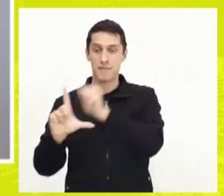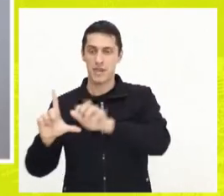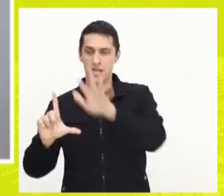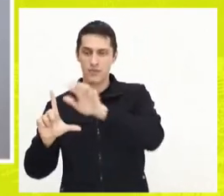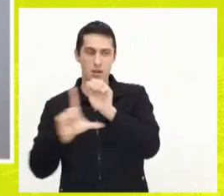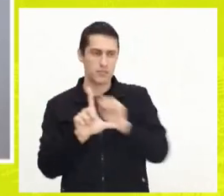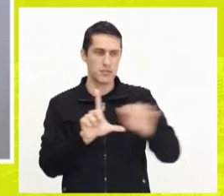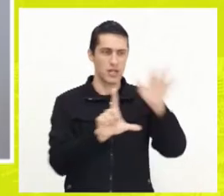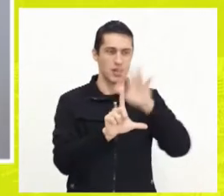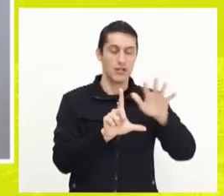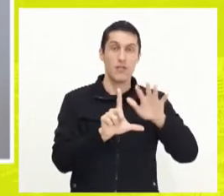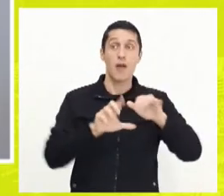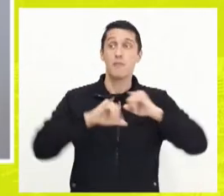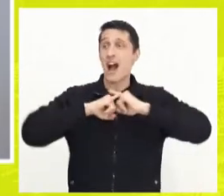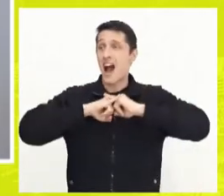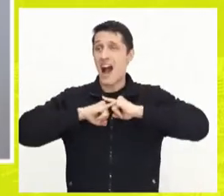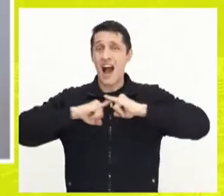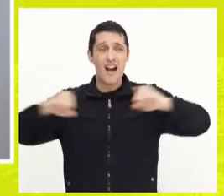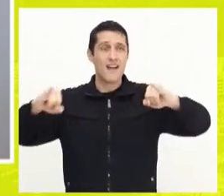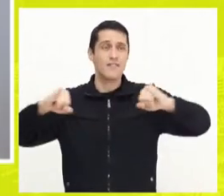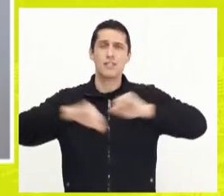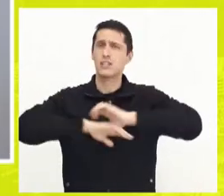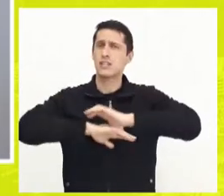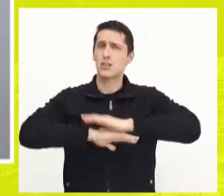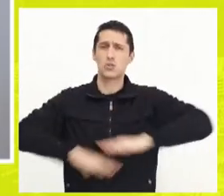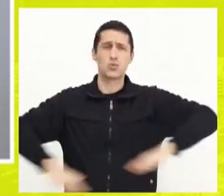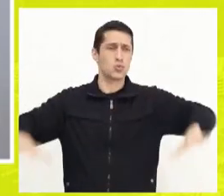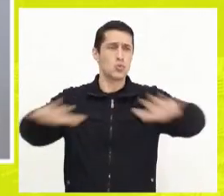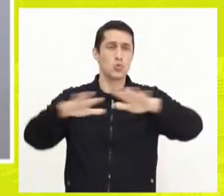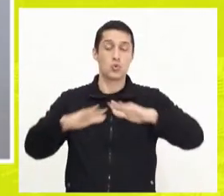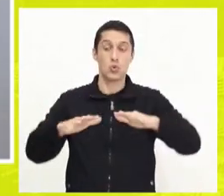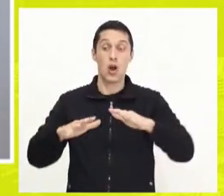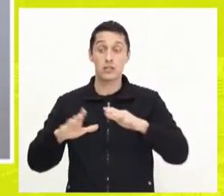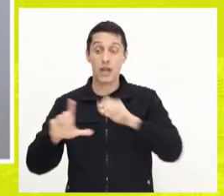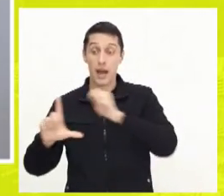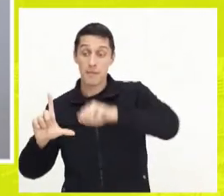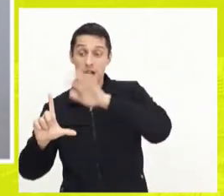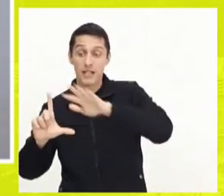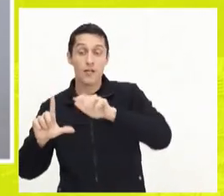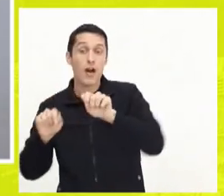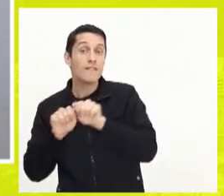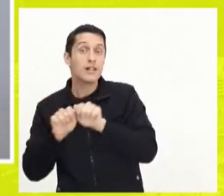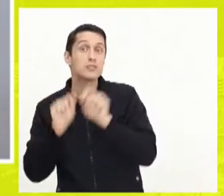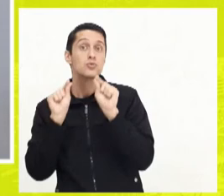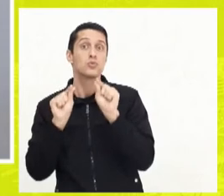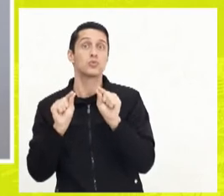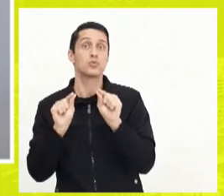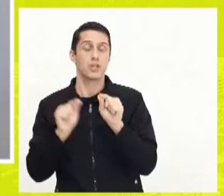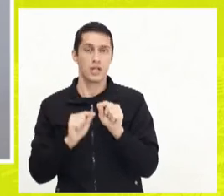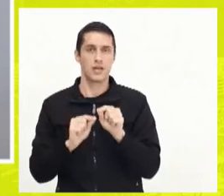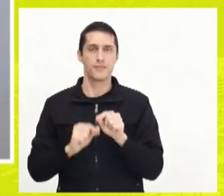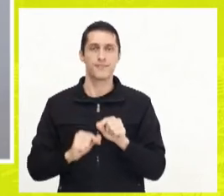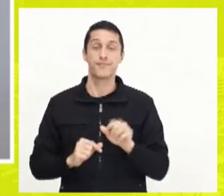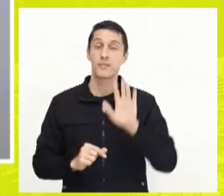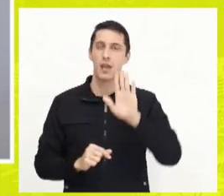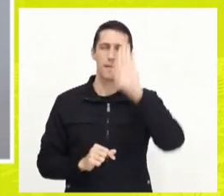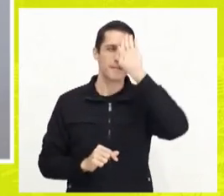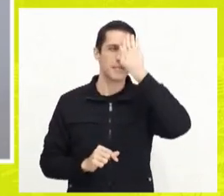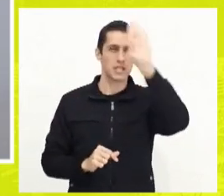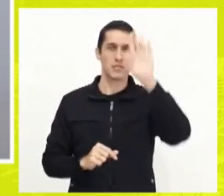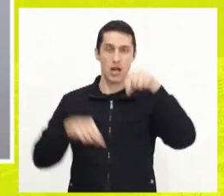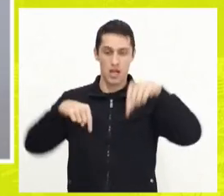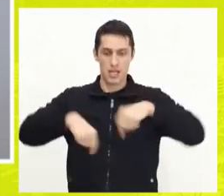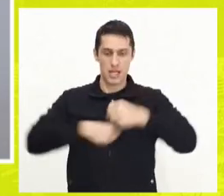they're doing we don't have the capability to say that but what i see as the most important for this year what we